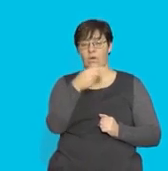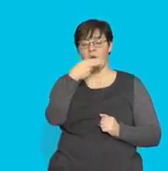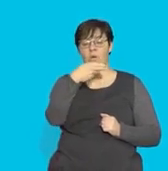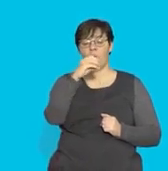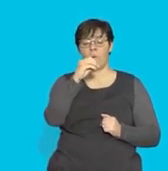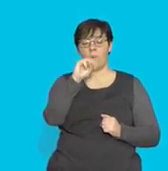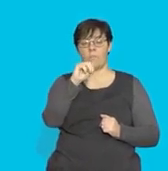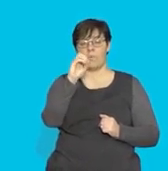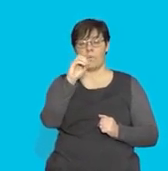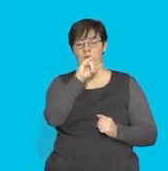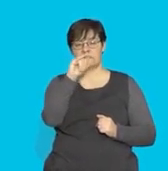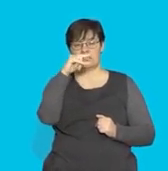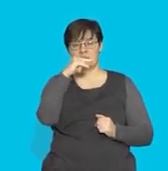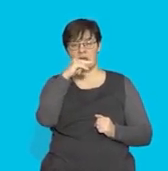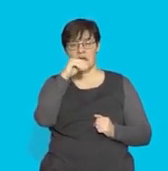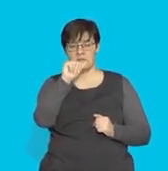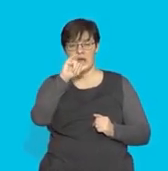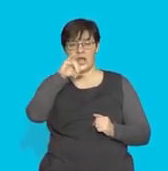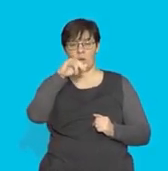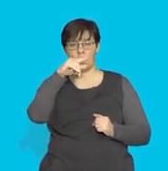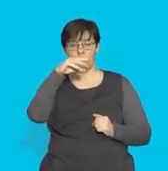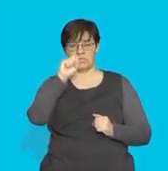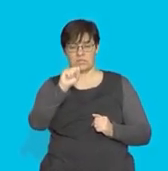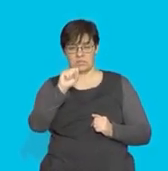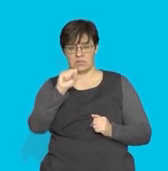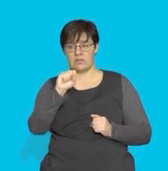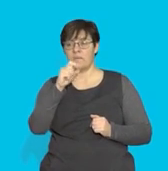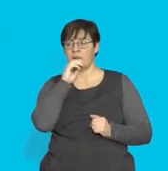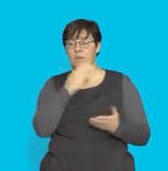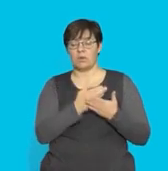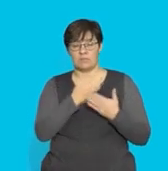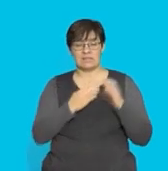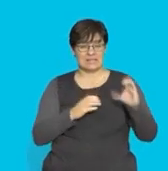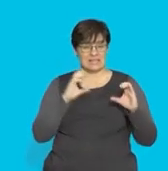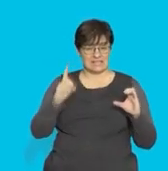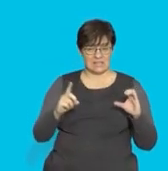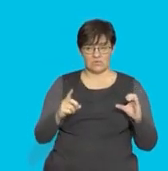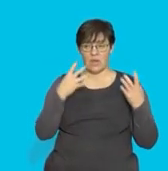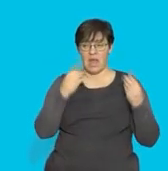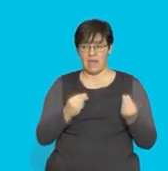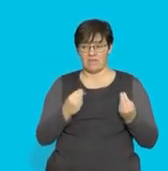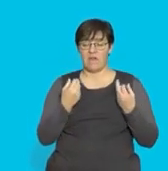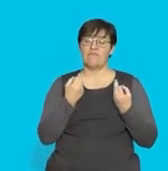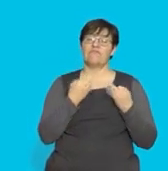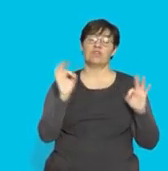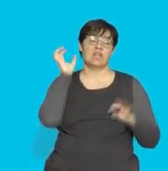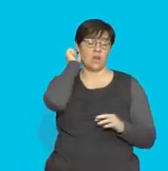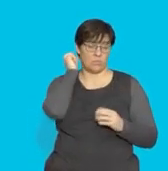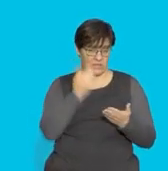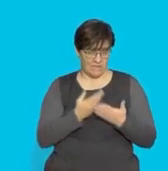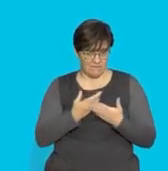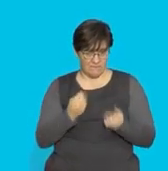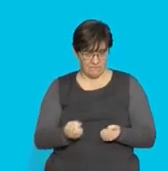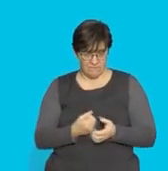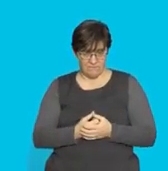individuals are homozygous recessive, let's try and unpack the next part of the question. Is it possible for individuals C and D to have a child